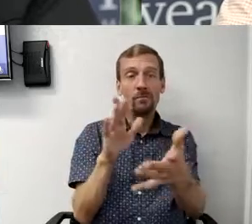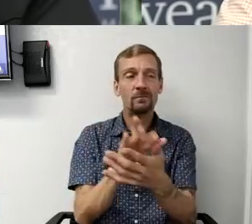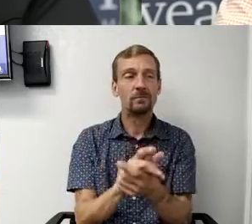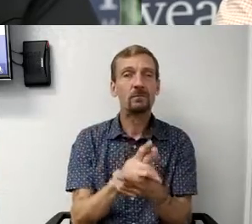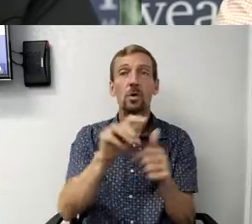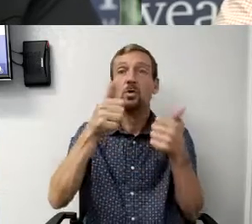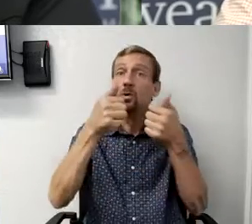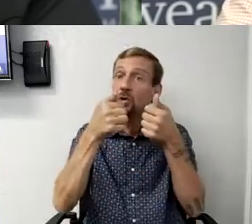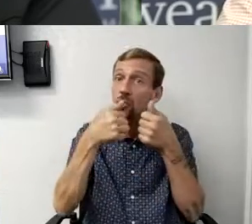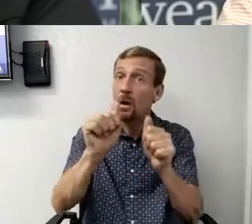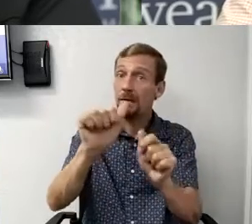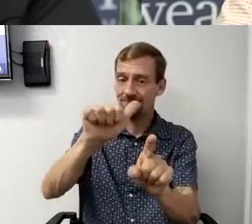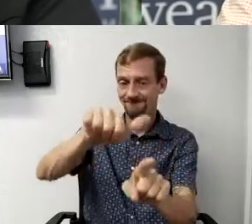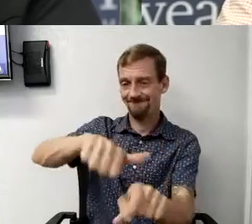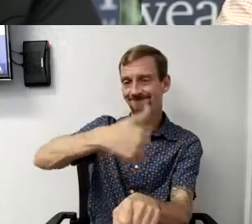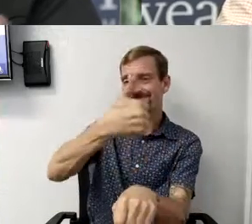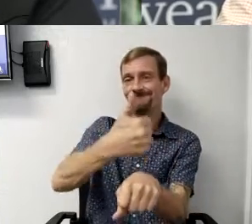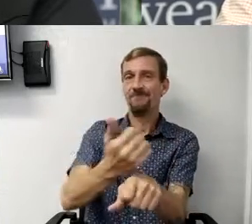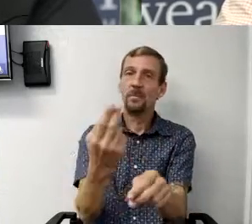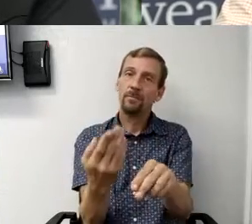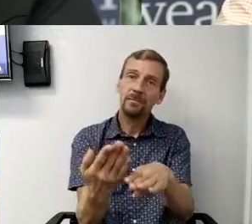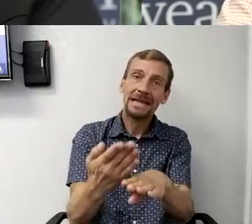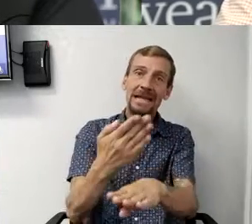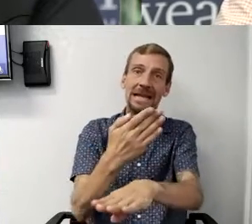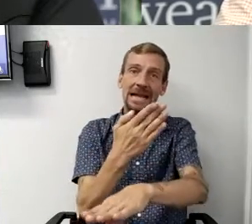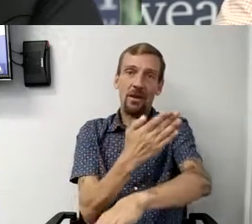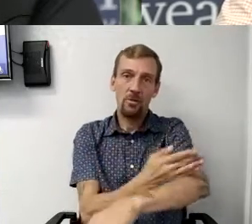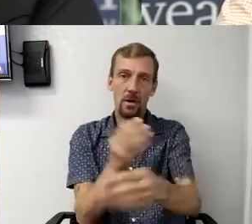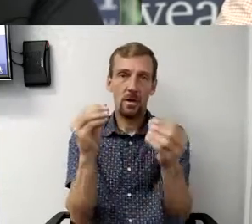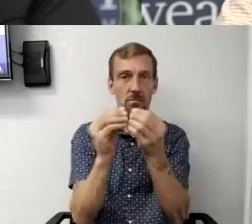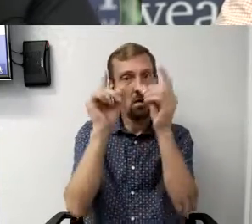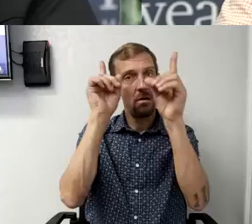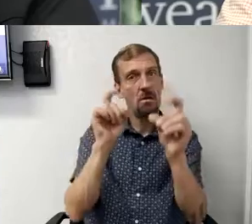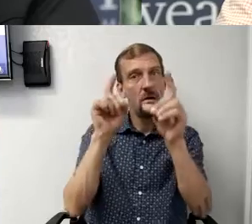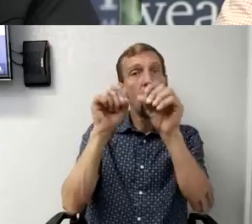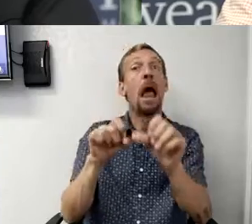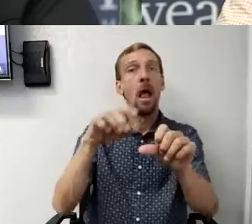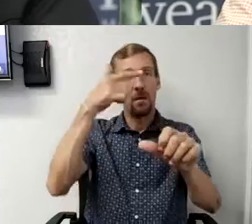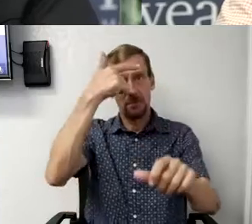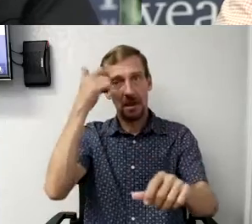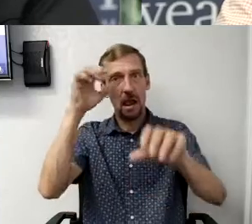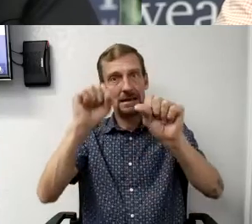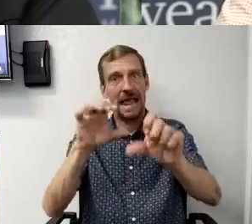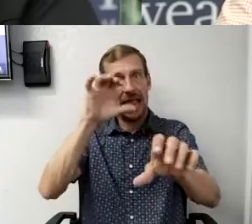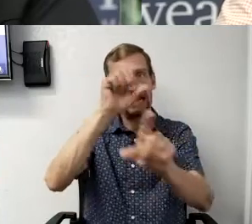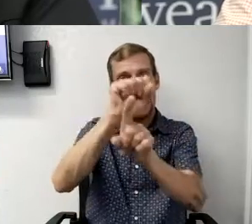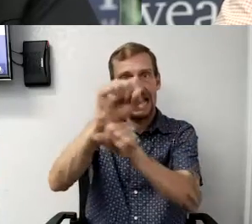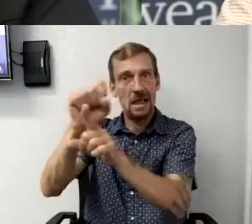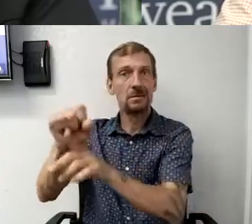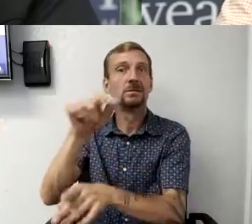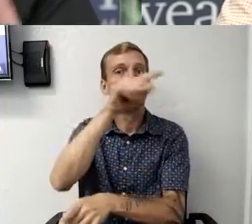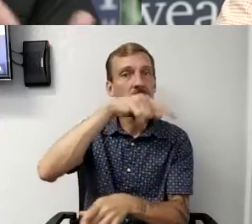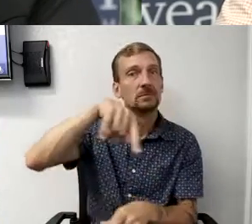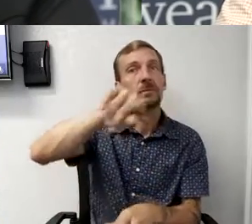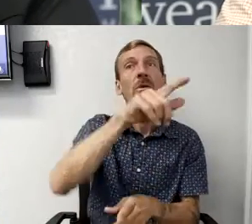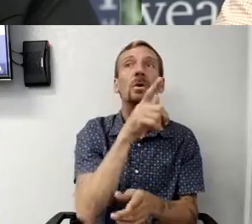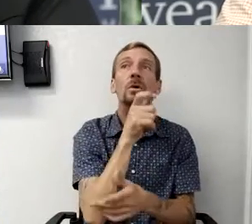to set up increased testing so they can capture more of those individuals that